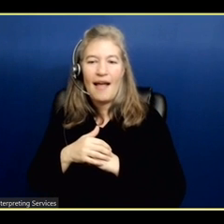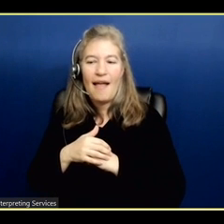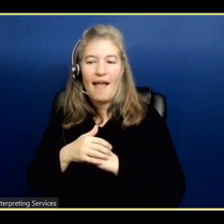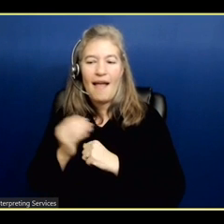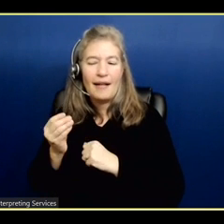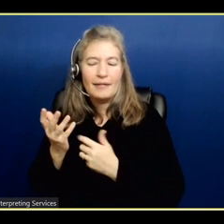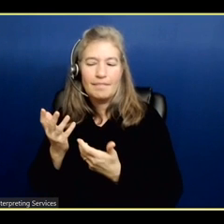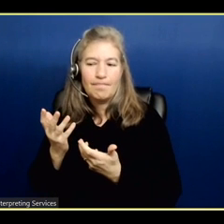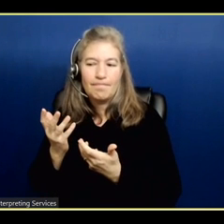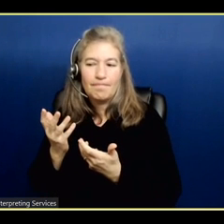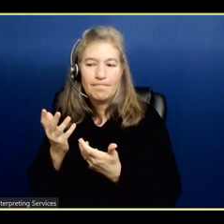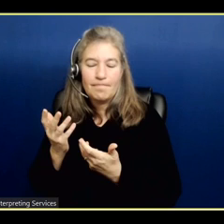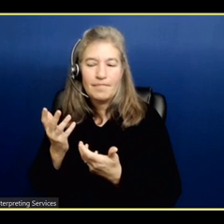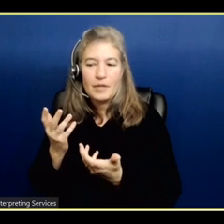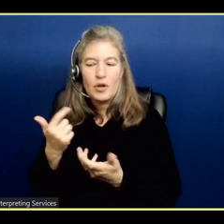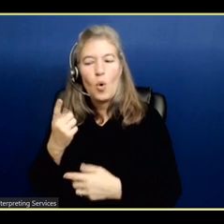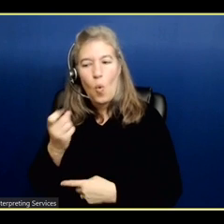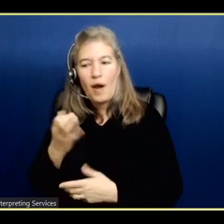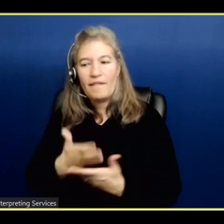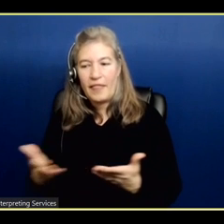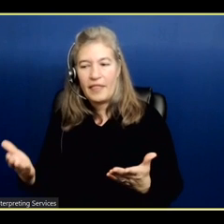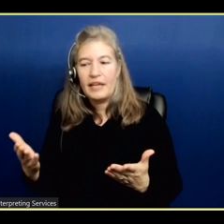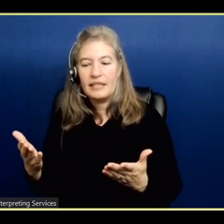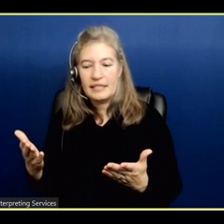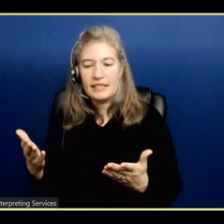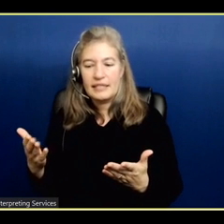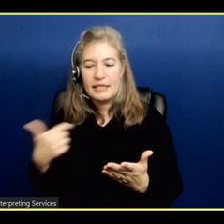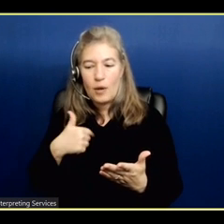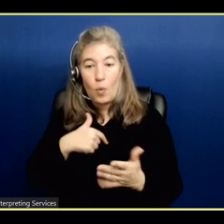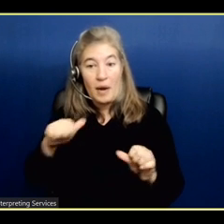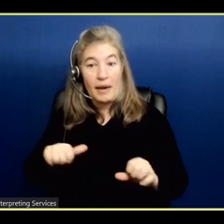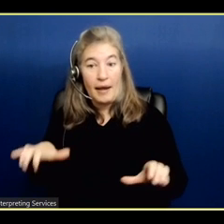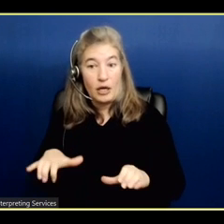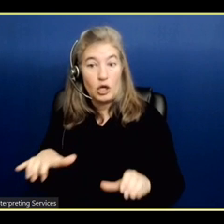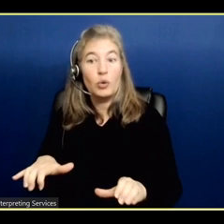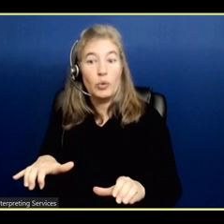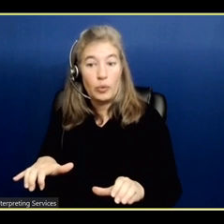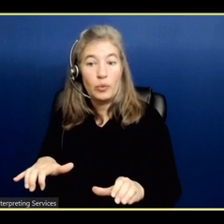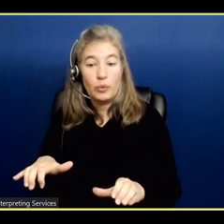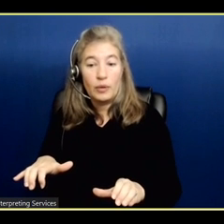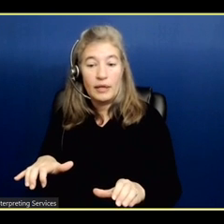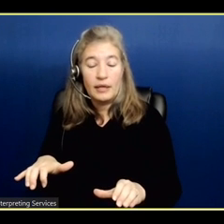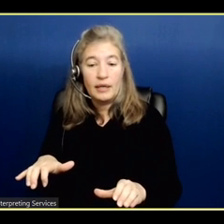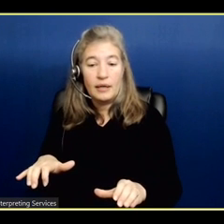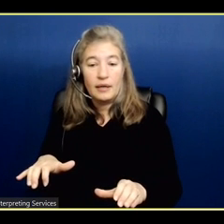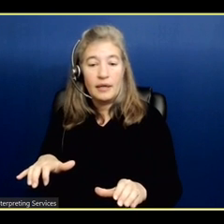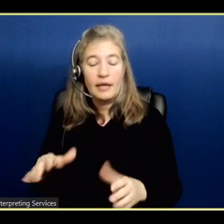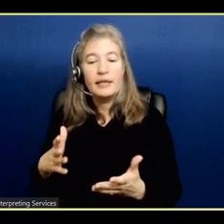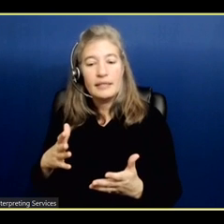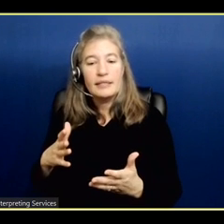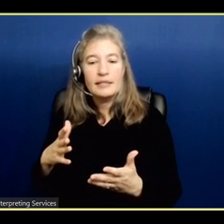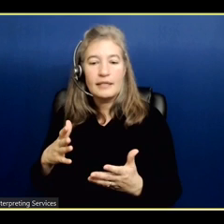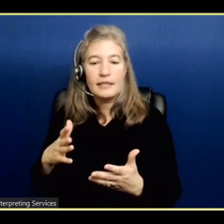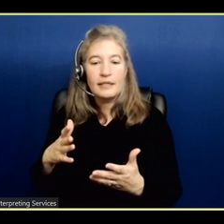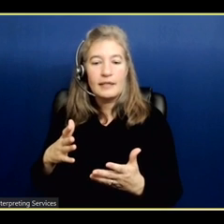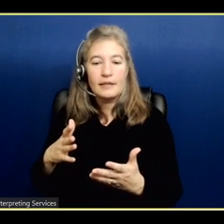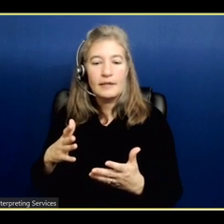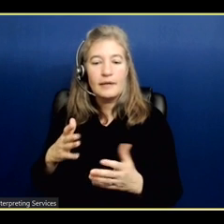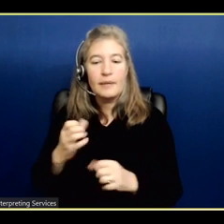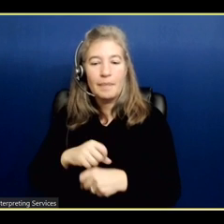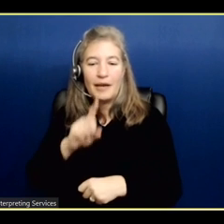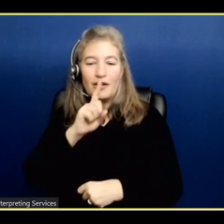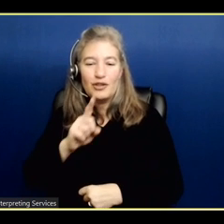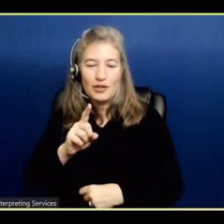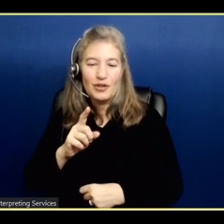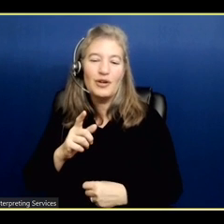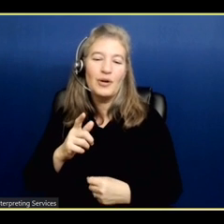weight increases our organization's anxiety. I'm of the belief that this is not the time for us at Black Art Futures Fund, right, to let